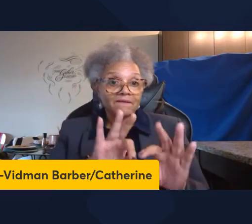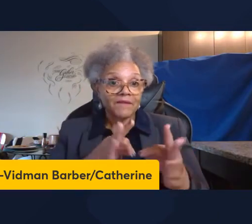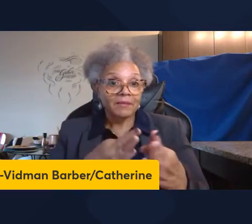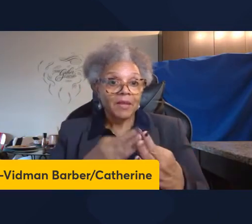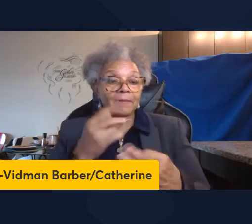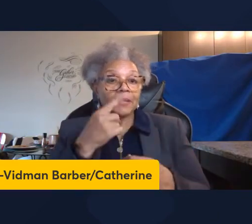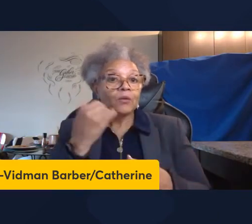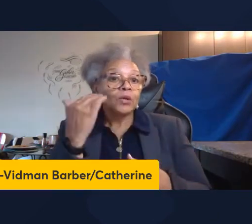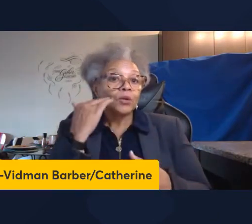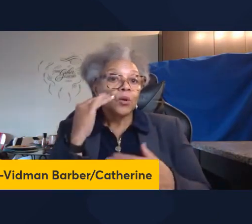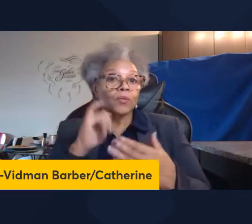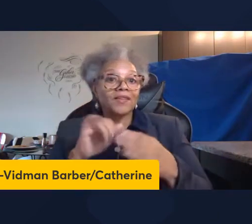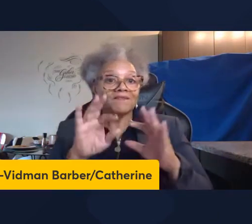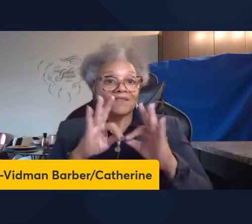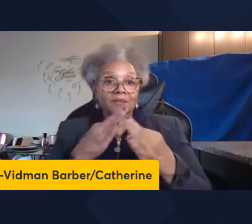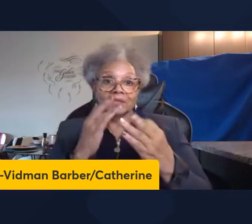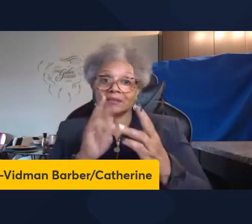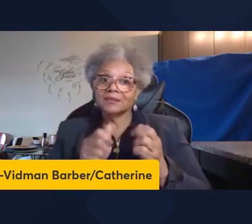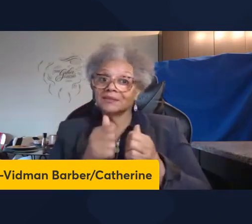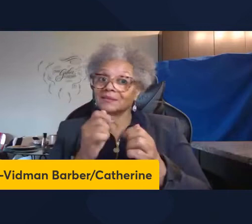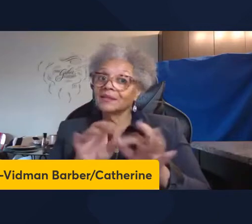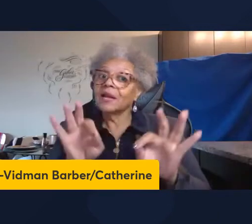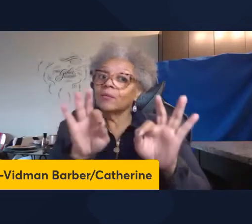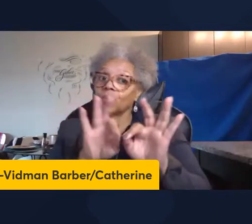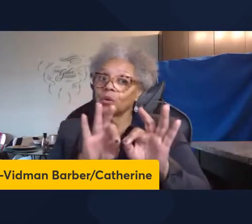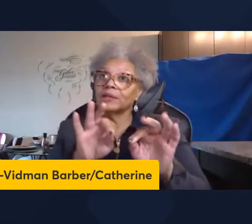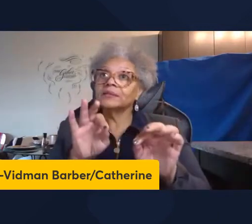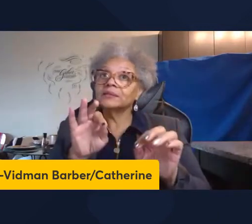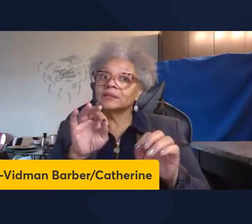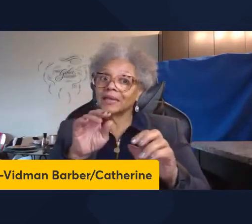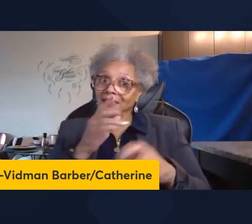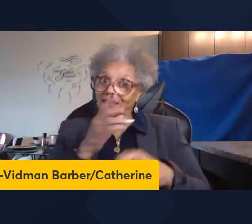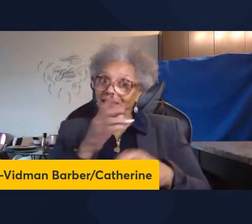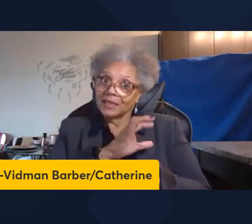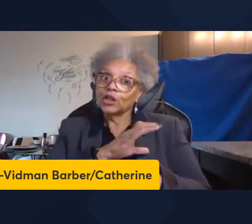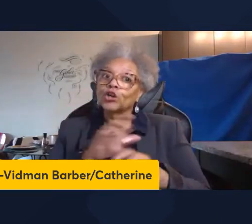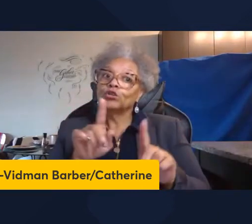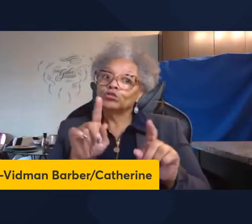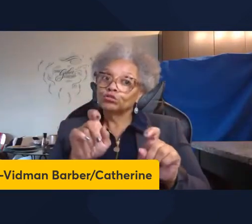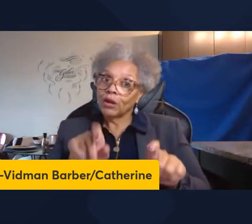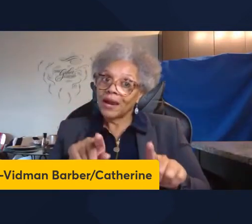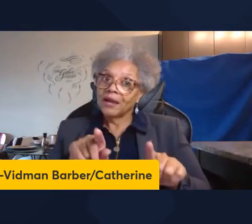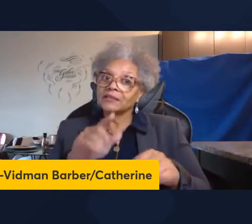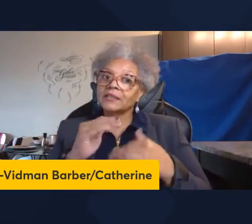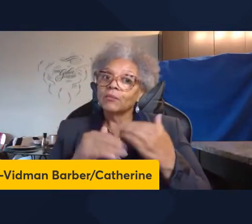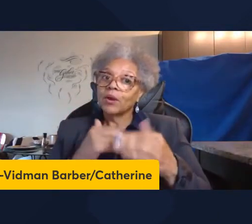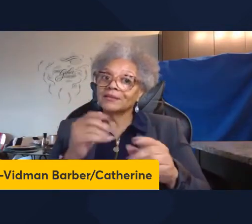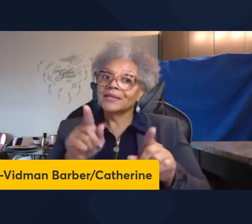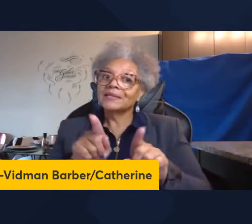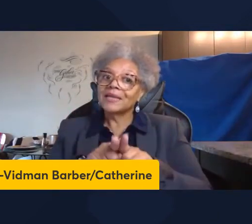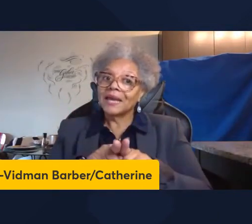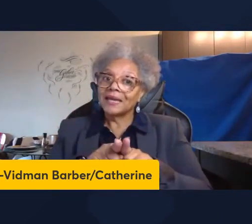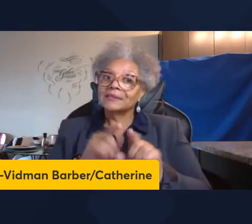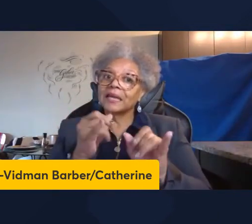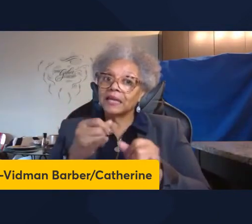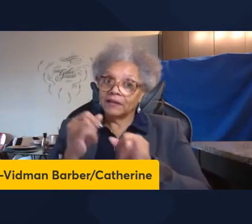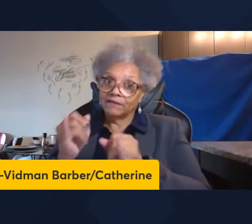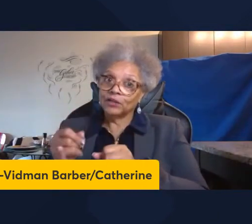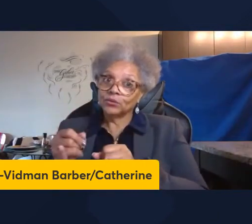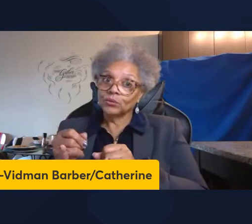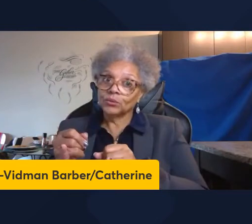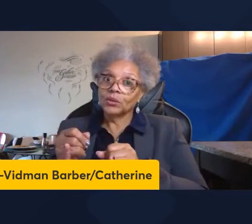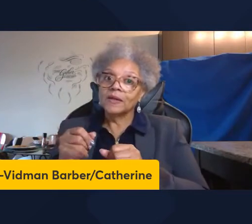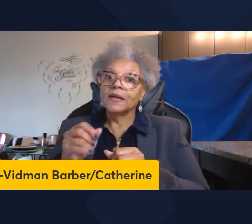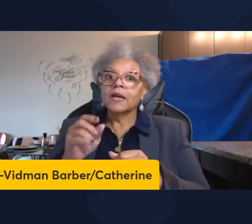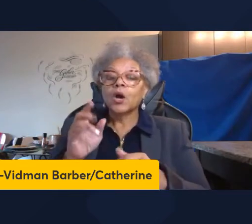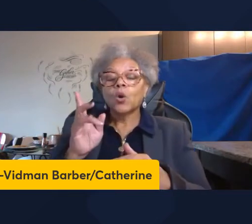as important in the clinical trial participation process as the individual themselves, especially for those disorders